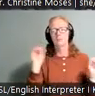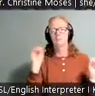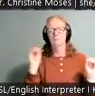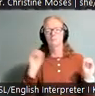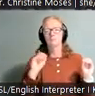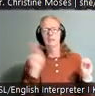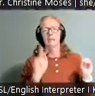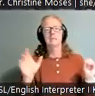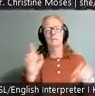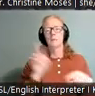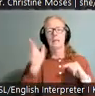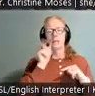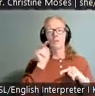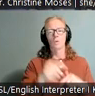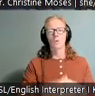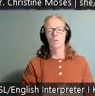Commissioner Casey.